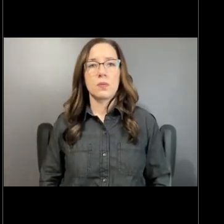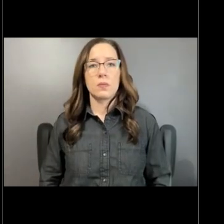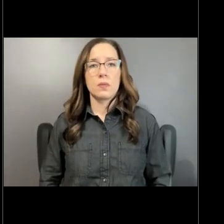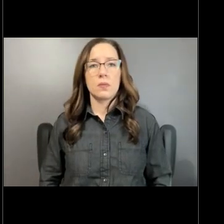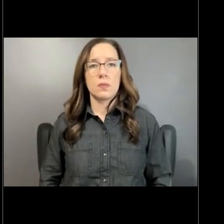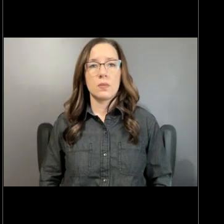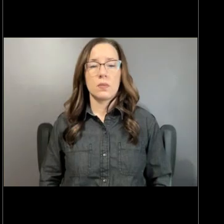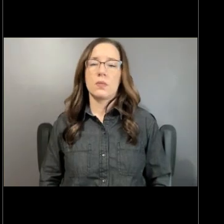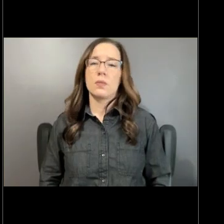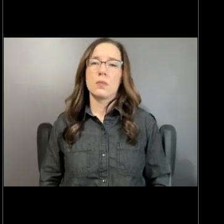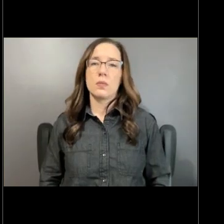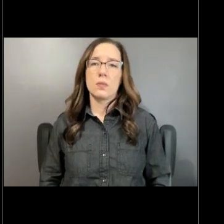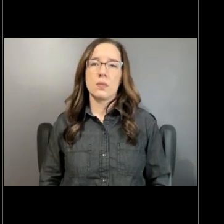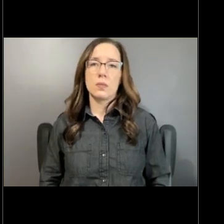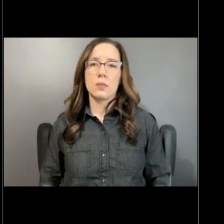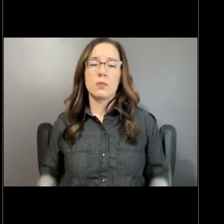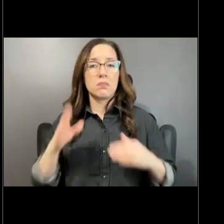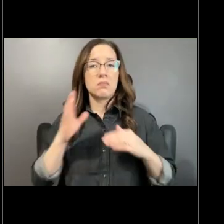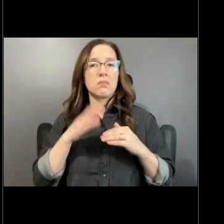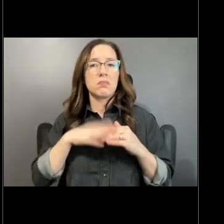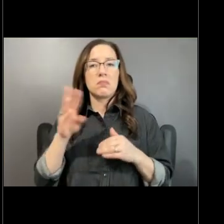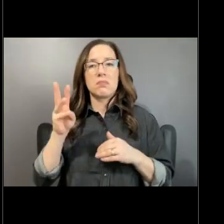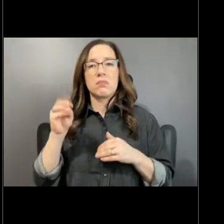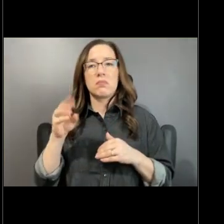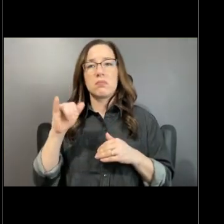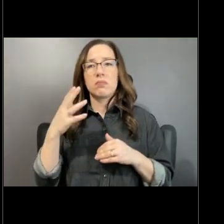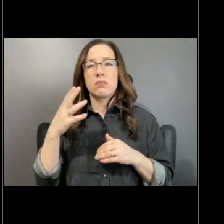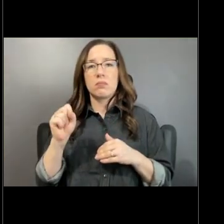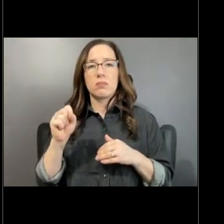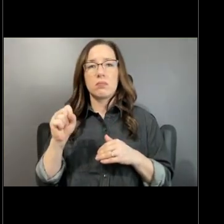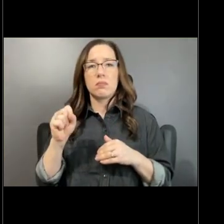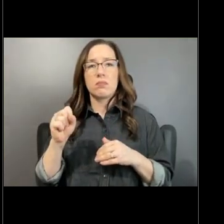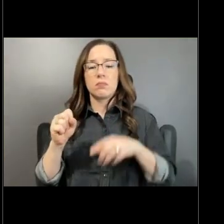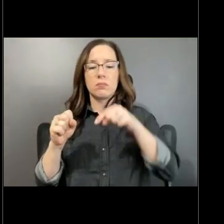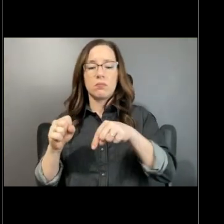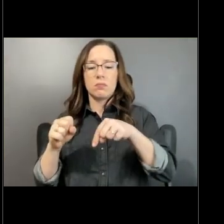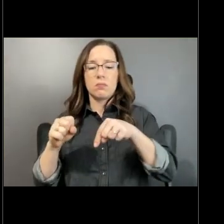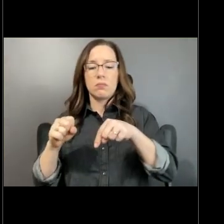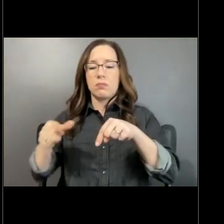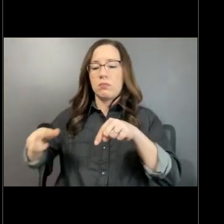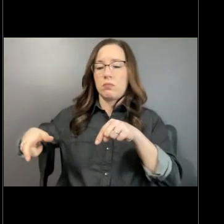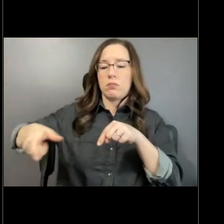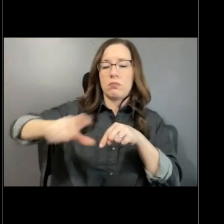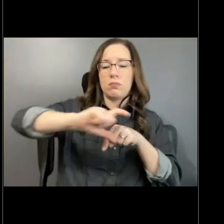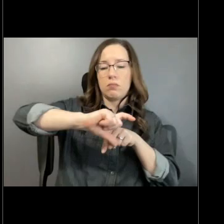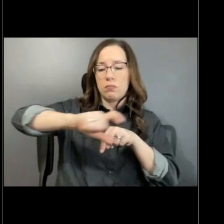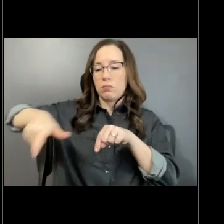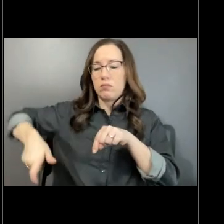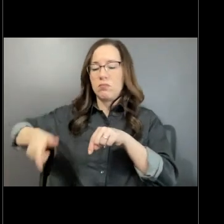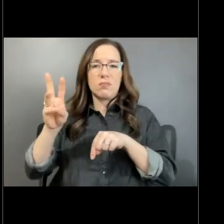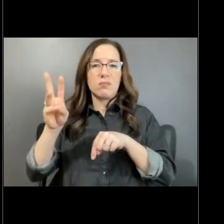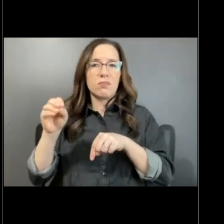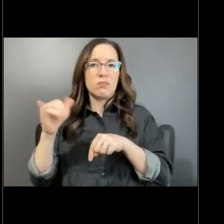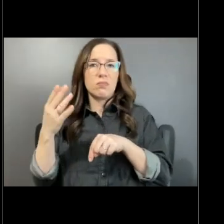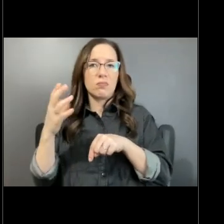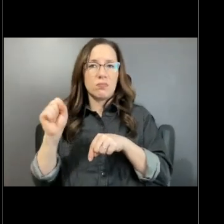A minimum 60-inch diameter turning circle is required